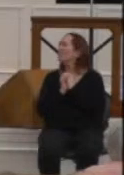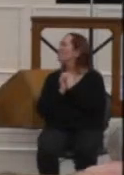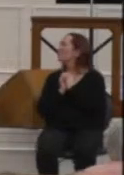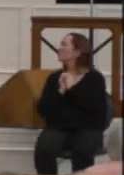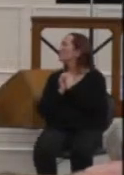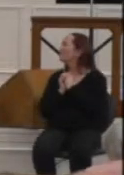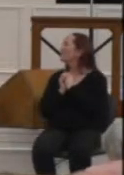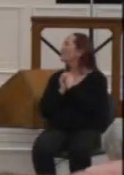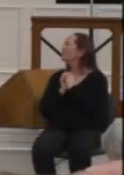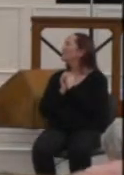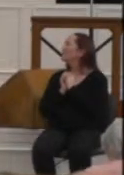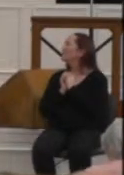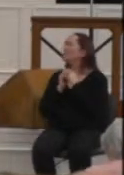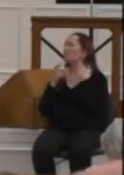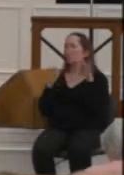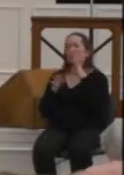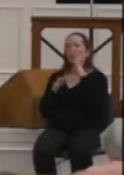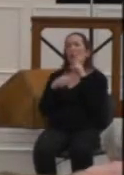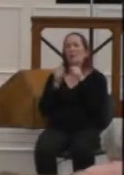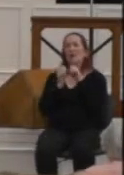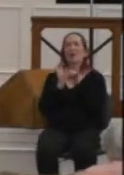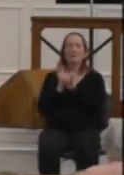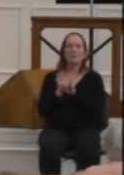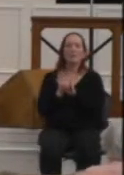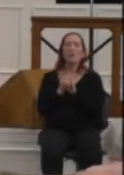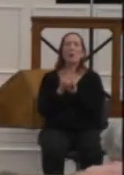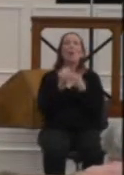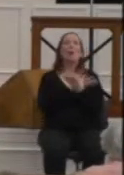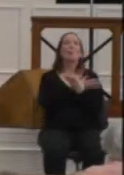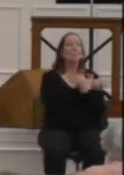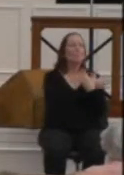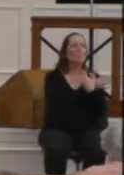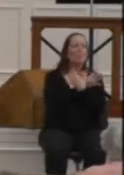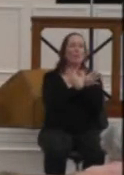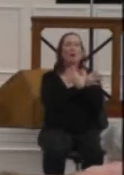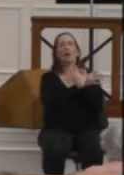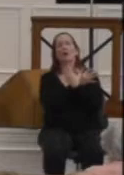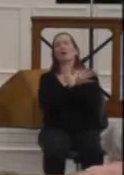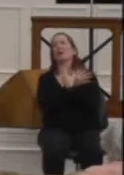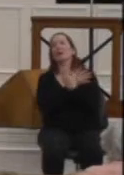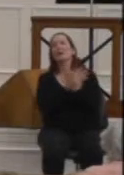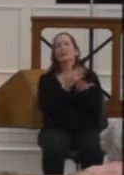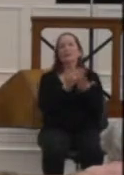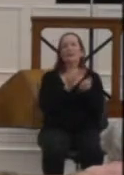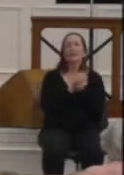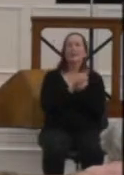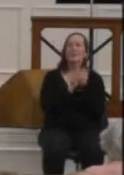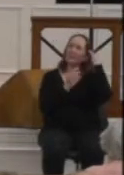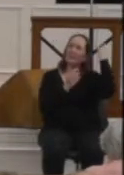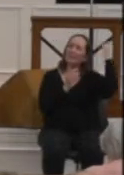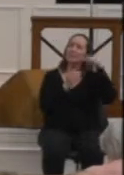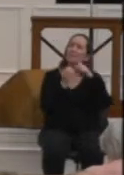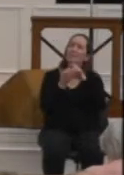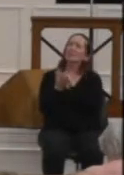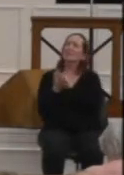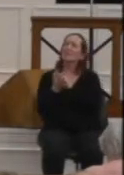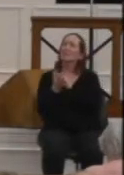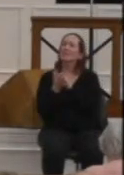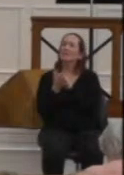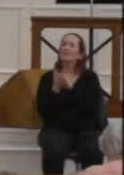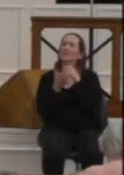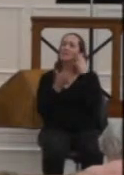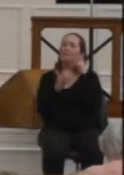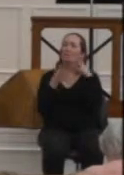you know, we've talked about illustrations a little bit of the butterfly and the illustration that it gives us, but we see a lot of that